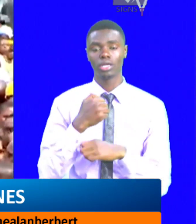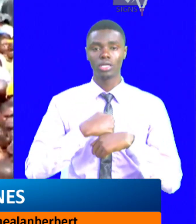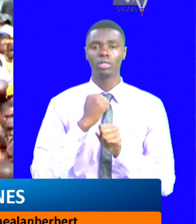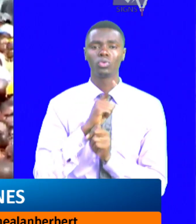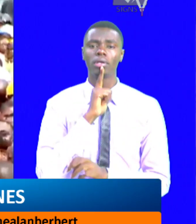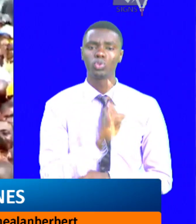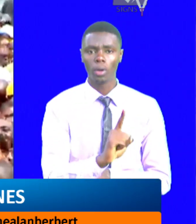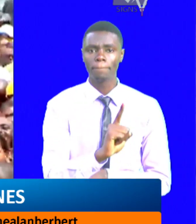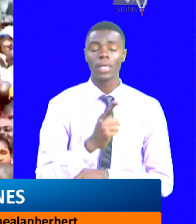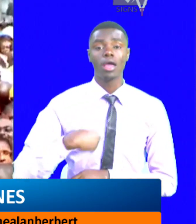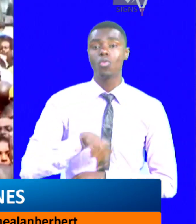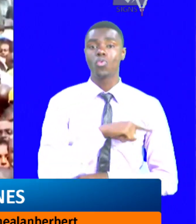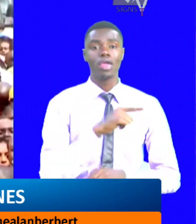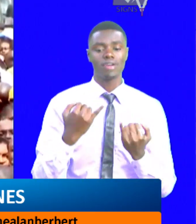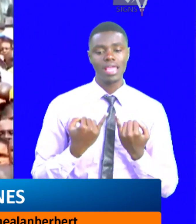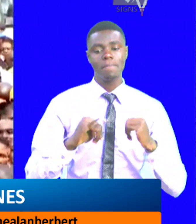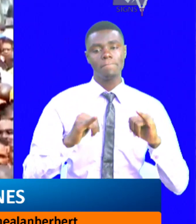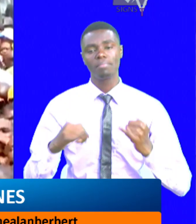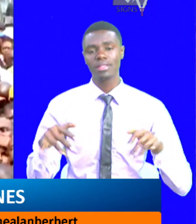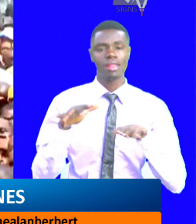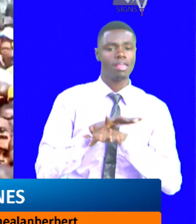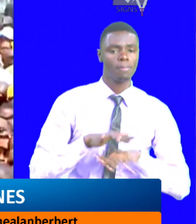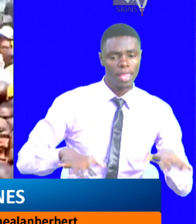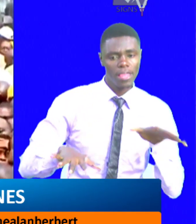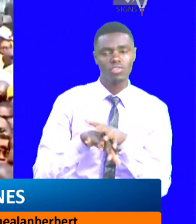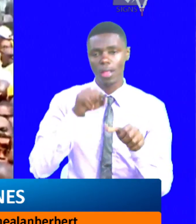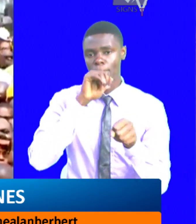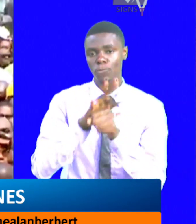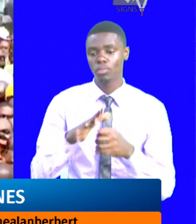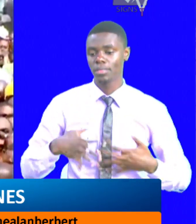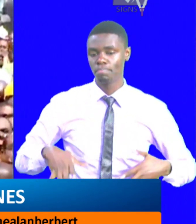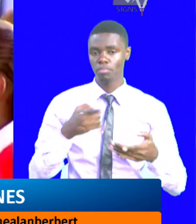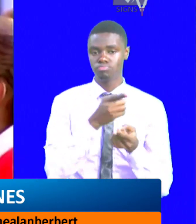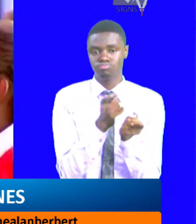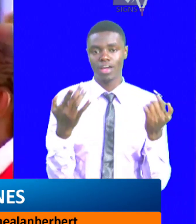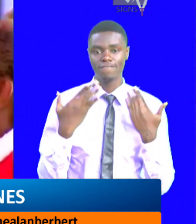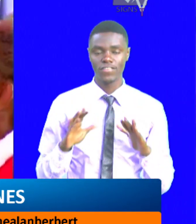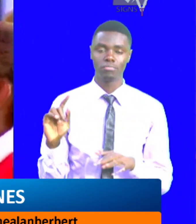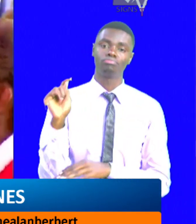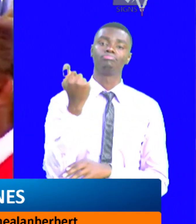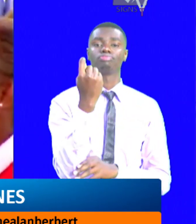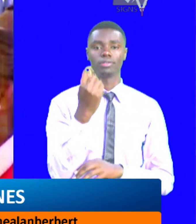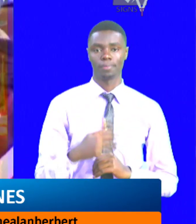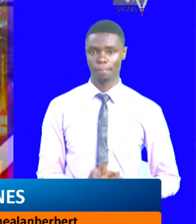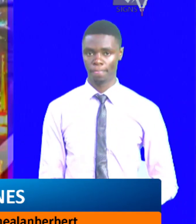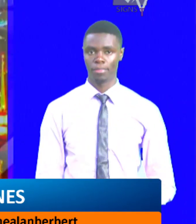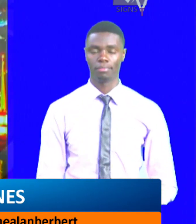ya kuwa tumetekeleza yale mambo yote tuliwaahidi hawa watu wa Kenya.